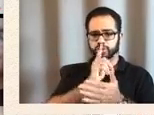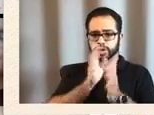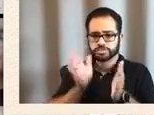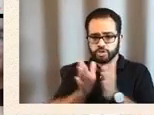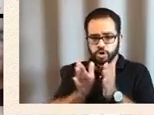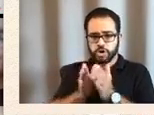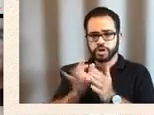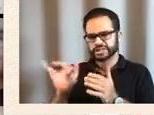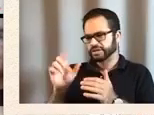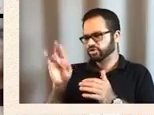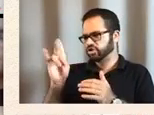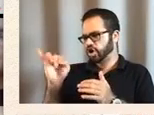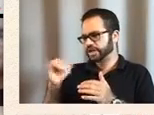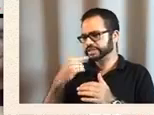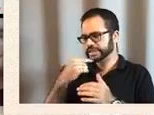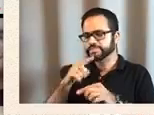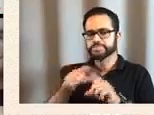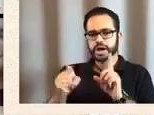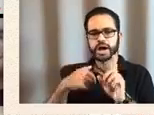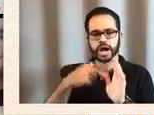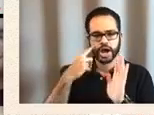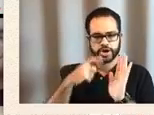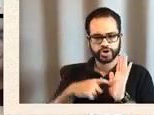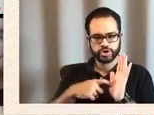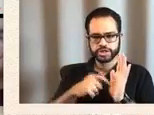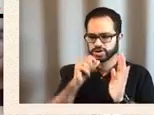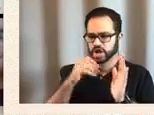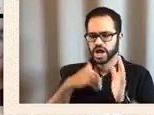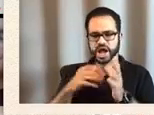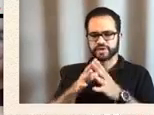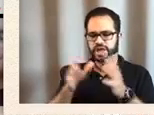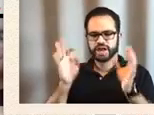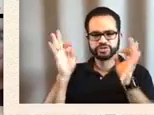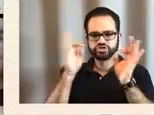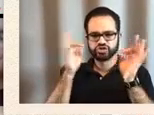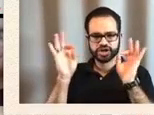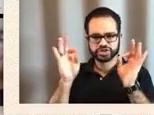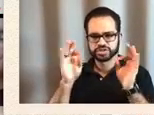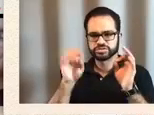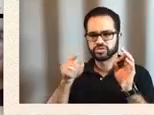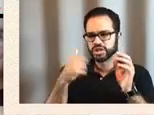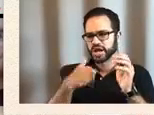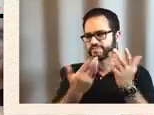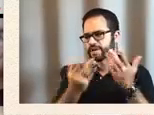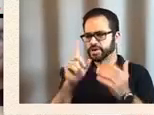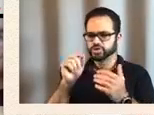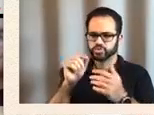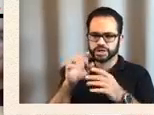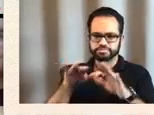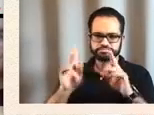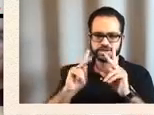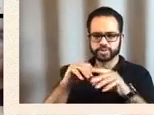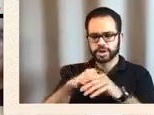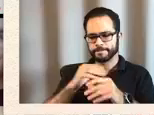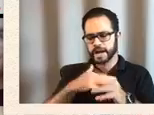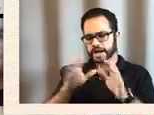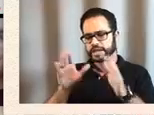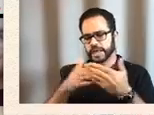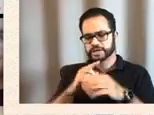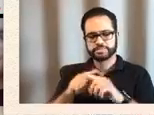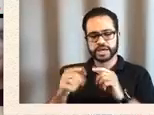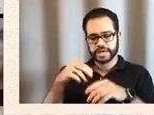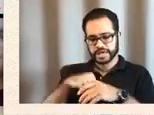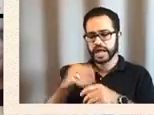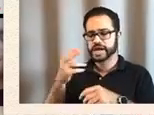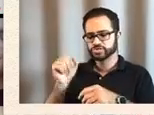said. So I noticed that there wasn't much distraction since there was only maybe 20 kids in my class, where in high school, I did have a lot